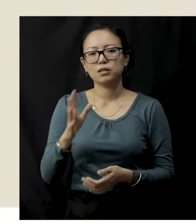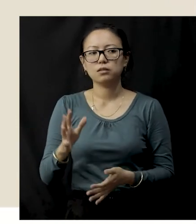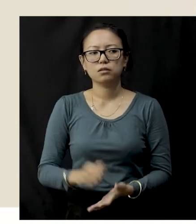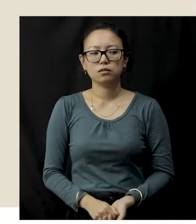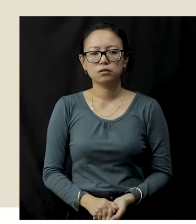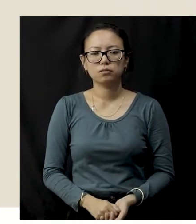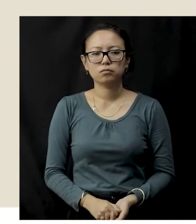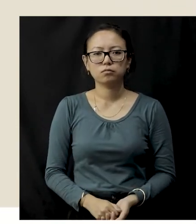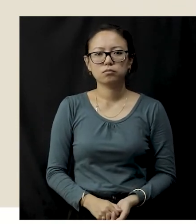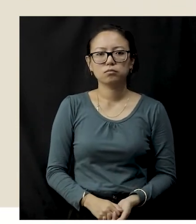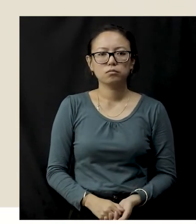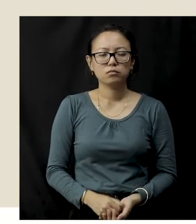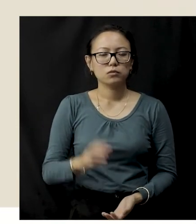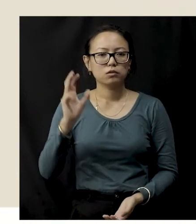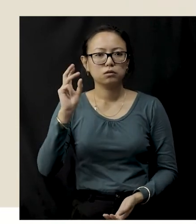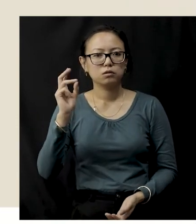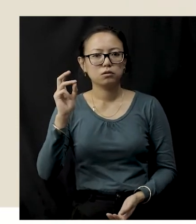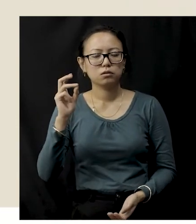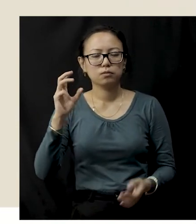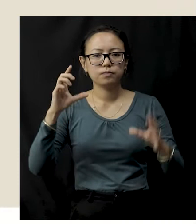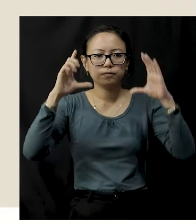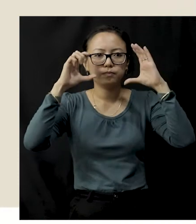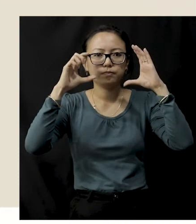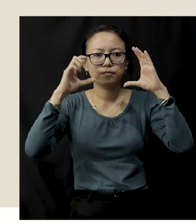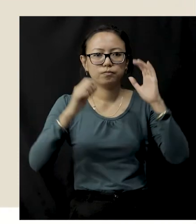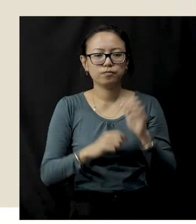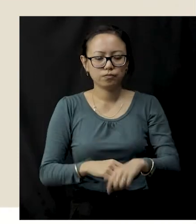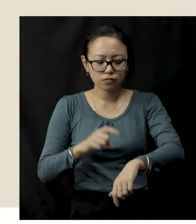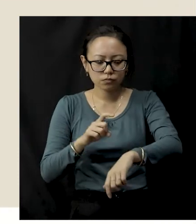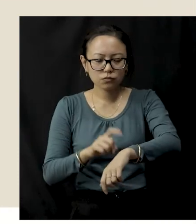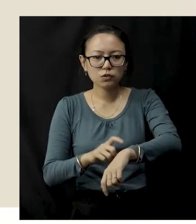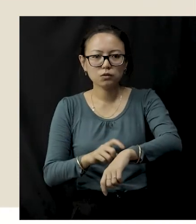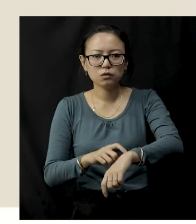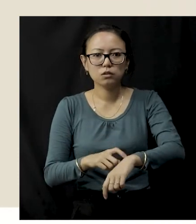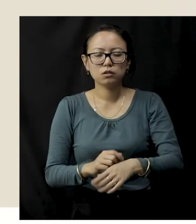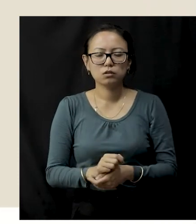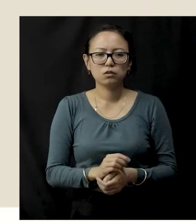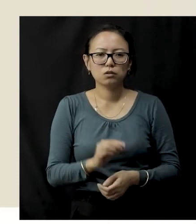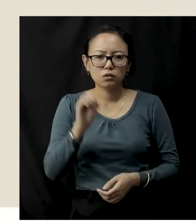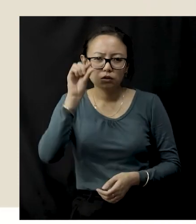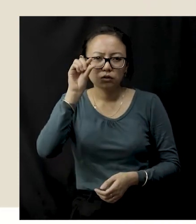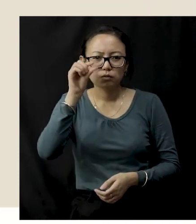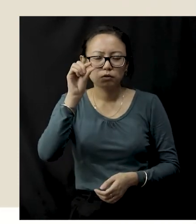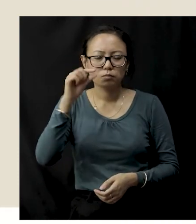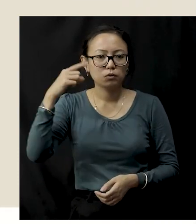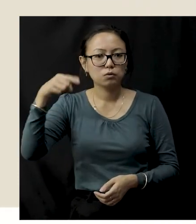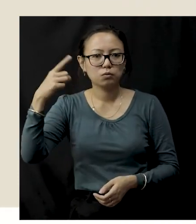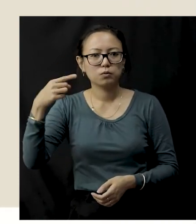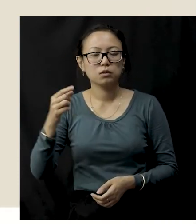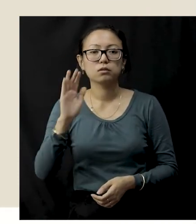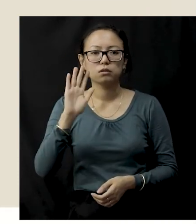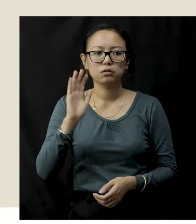you can see, a wall clock, even inside the watches, okay? There are small wheels there that helps